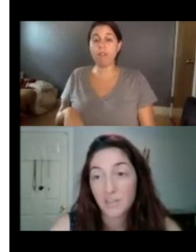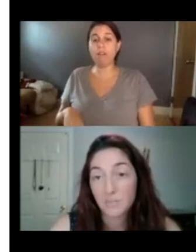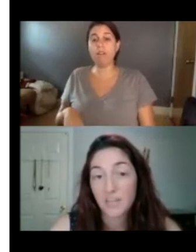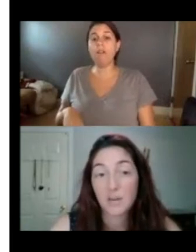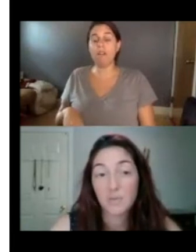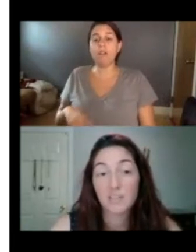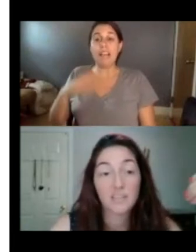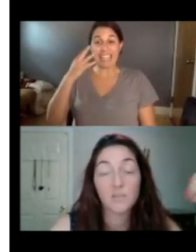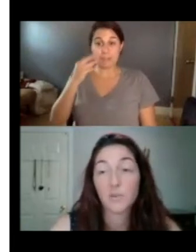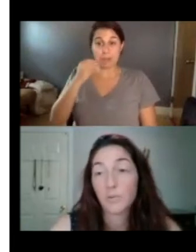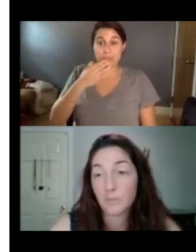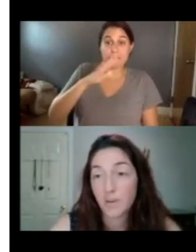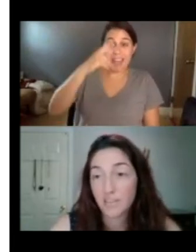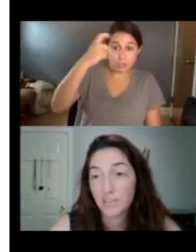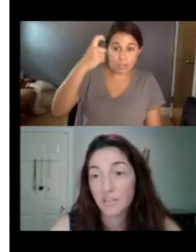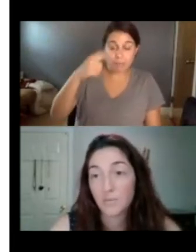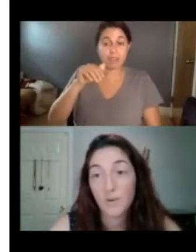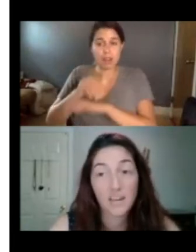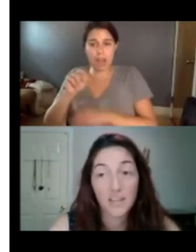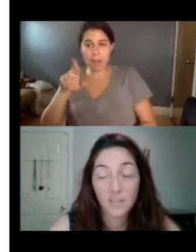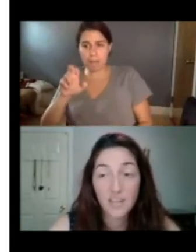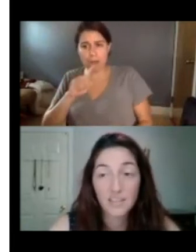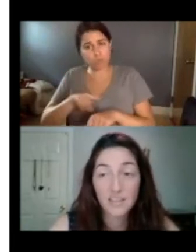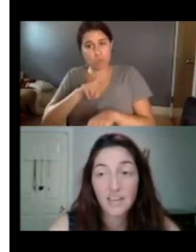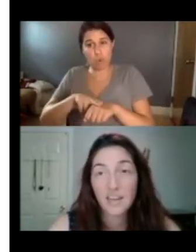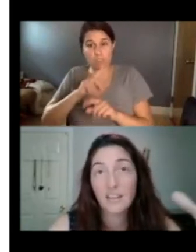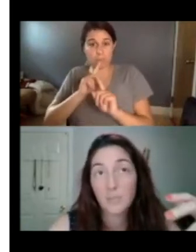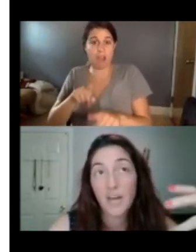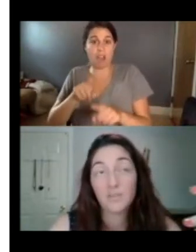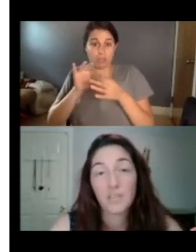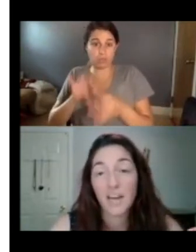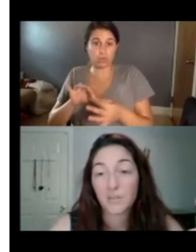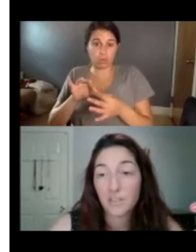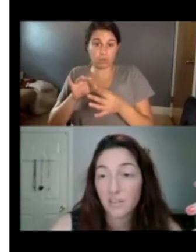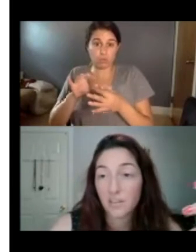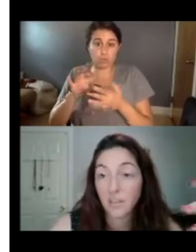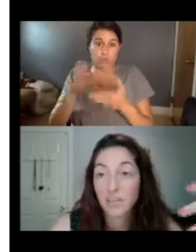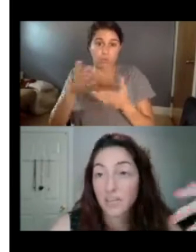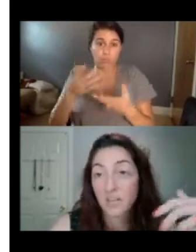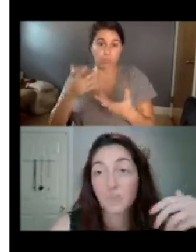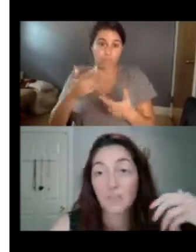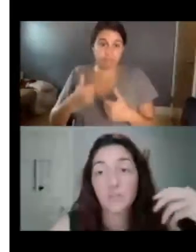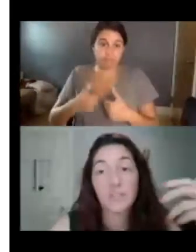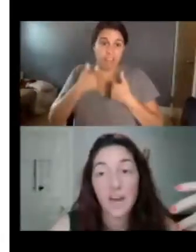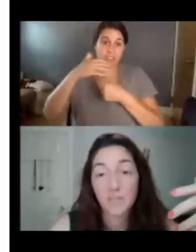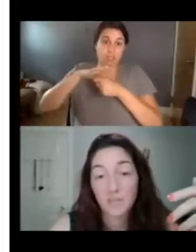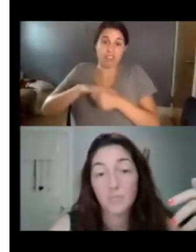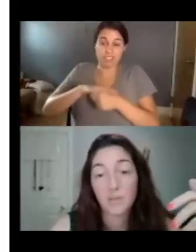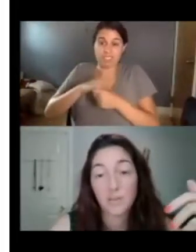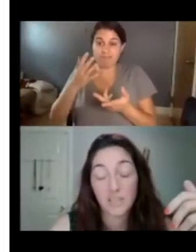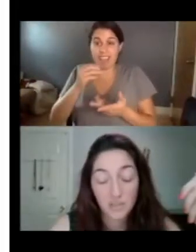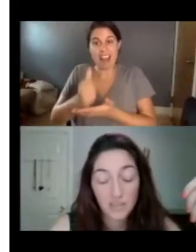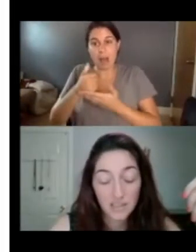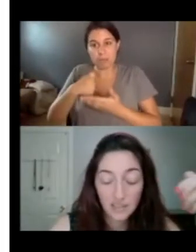experiencing bad dreams and nightmares is a normal response to waking life stress. And these bad dreams actually serve a function in helping us to adapt